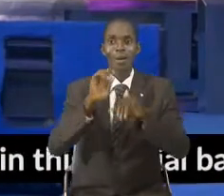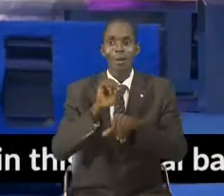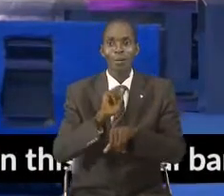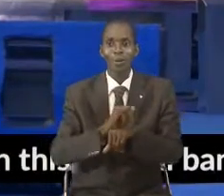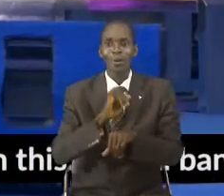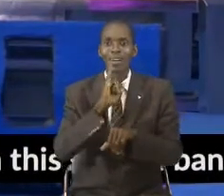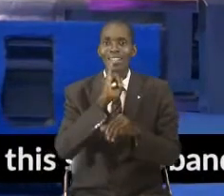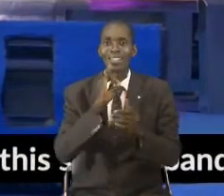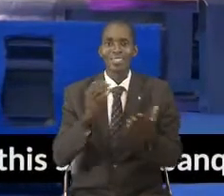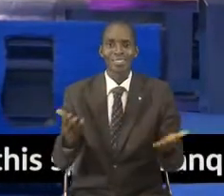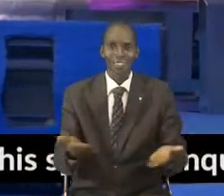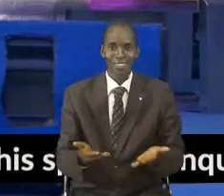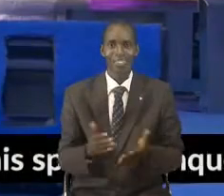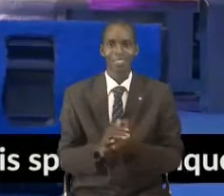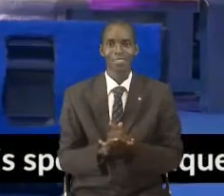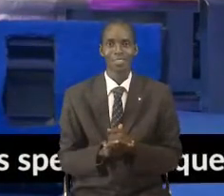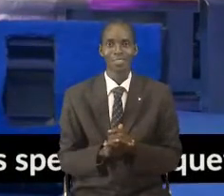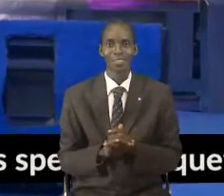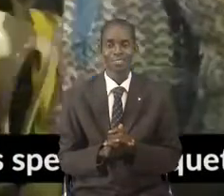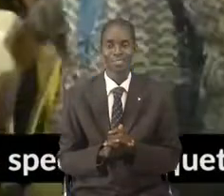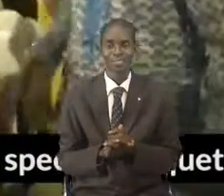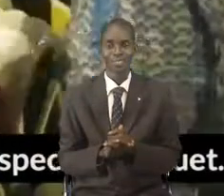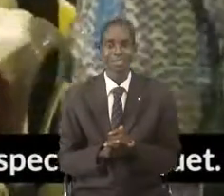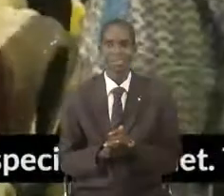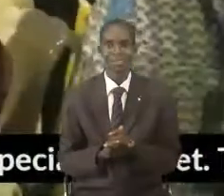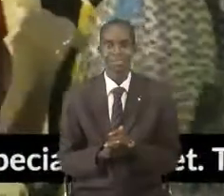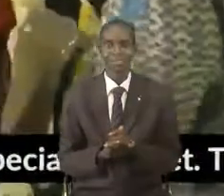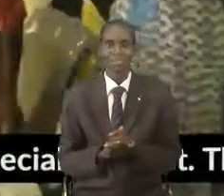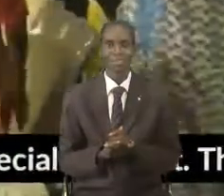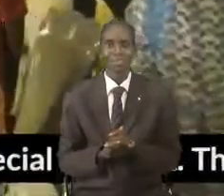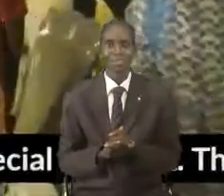My miracle is here.